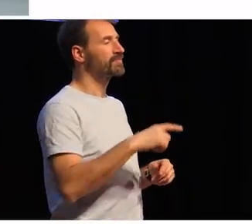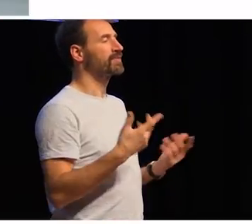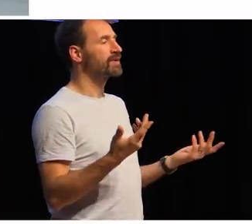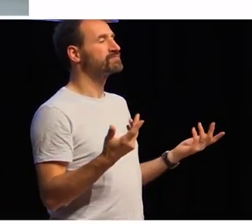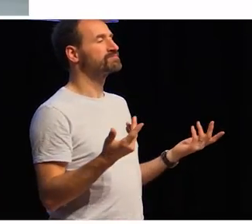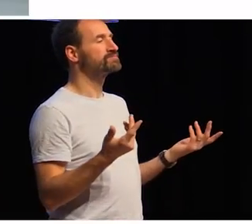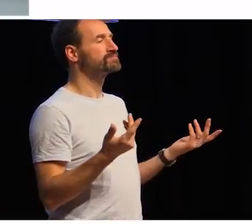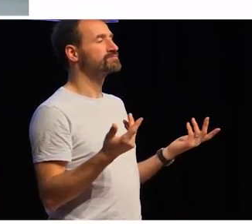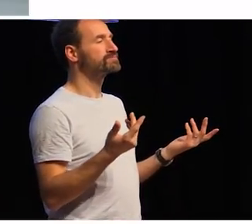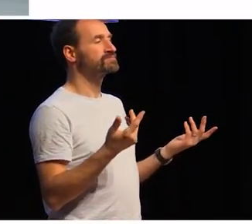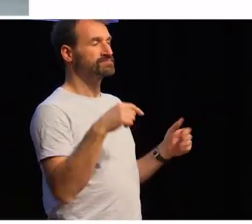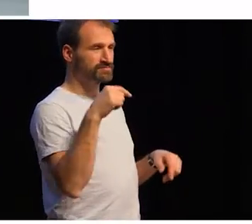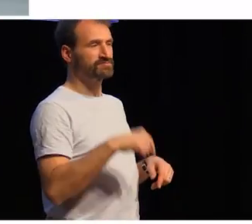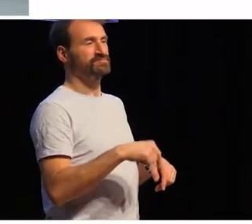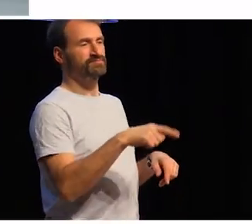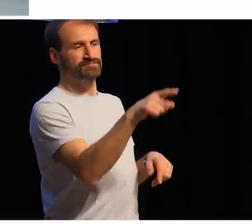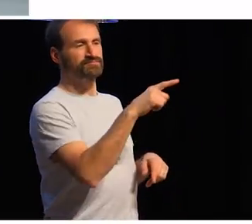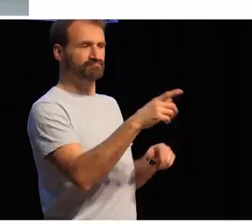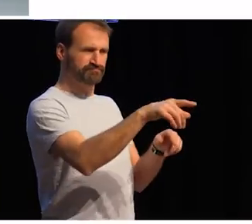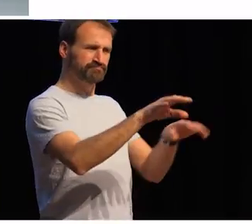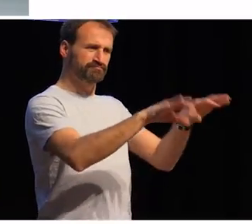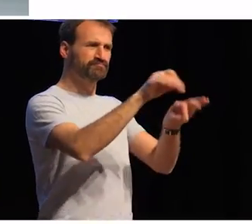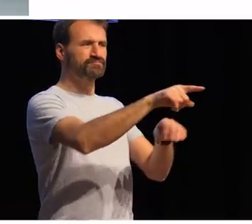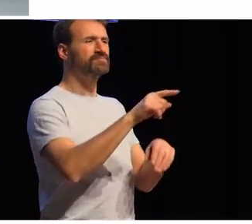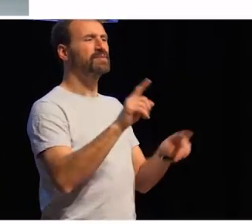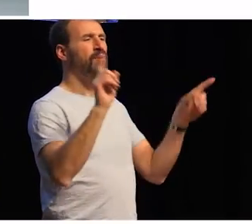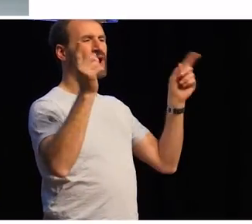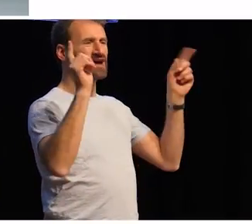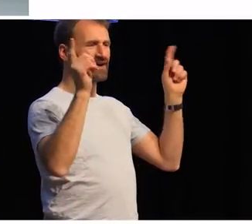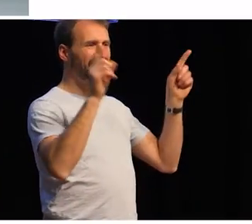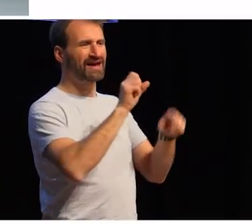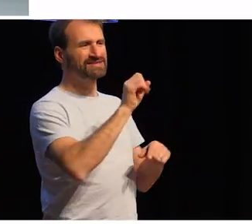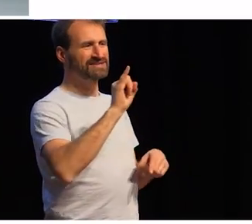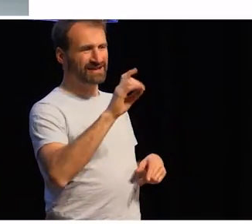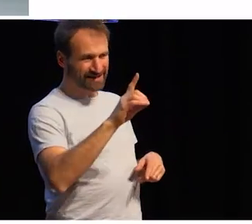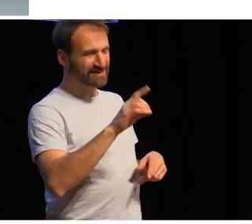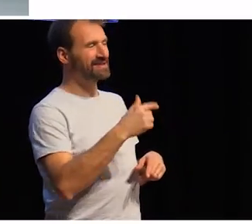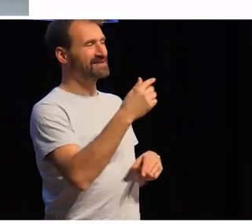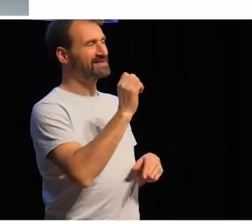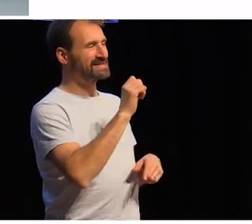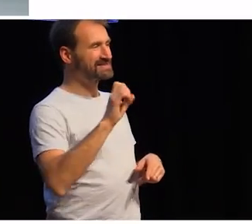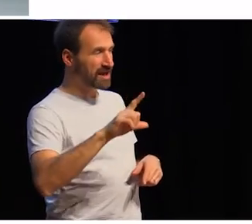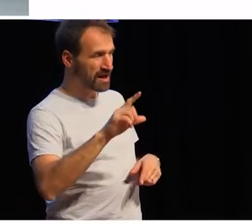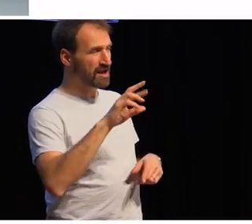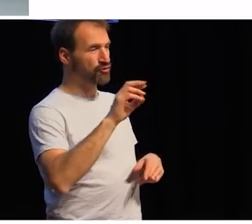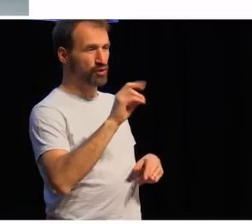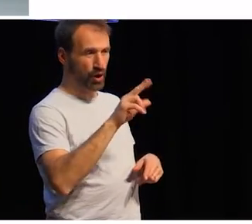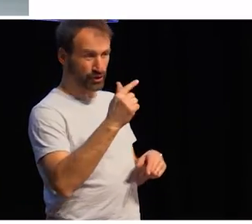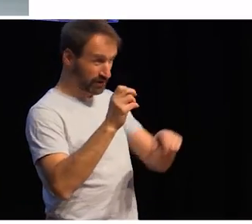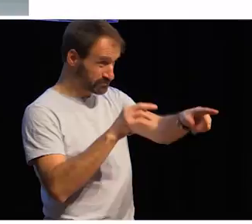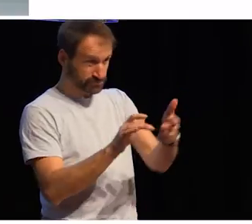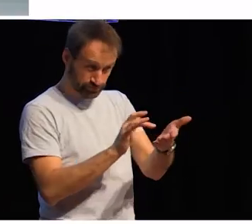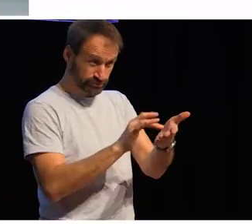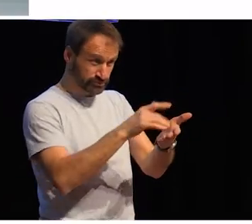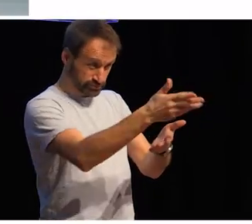come and choose your Wi-Fi SSID Tesla router and go to this website, which is